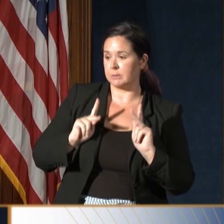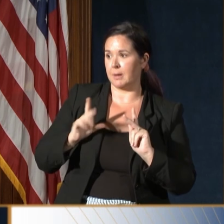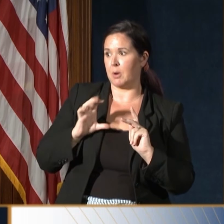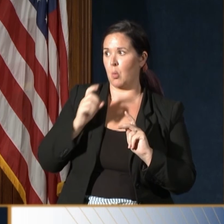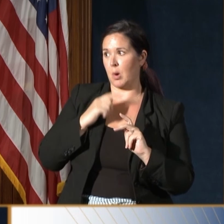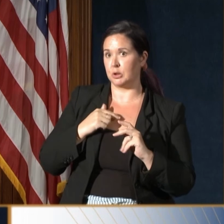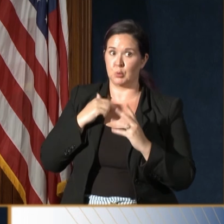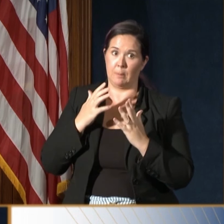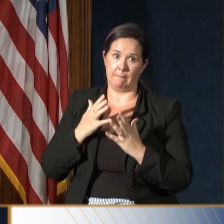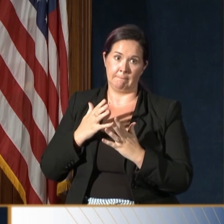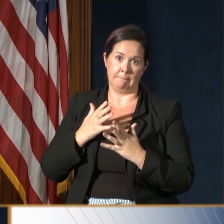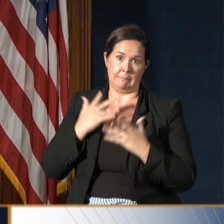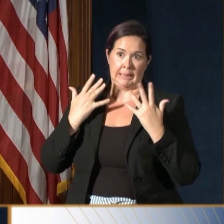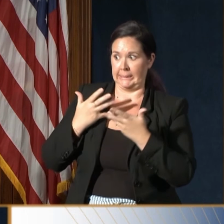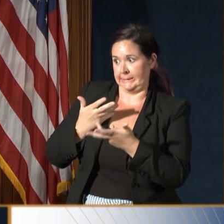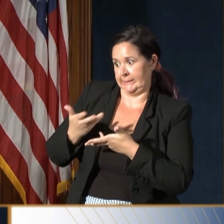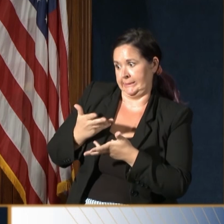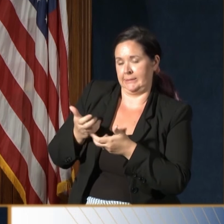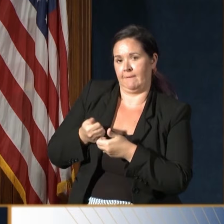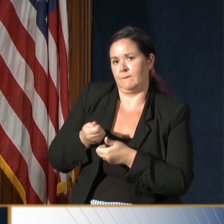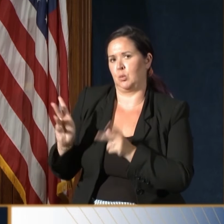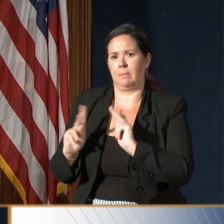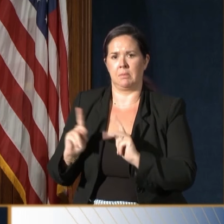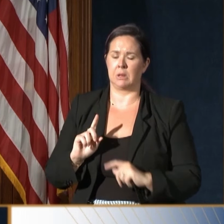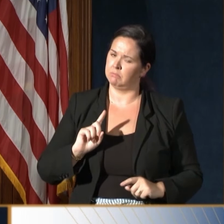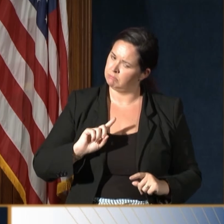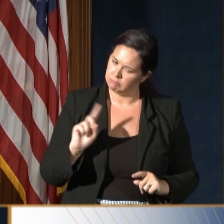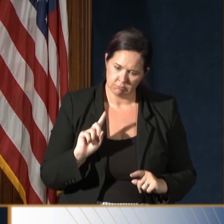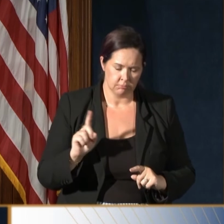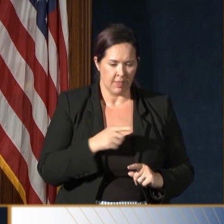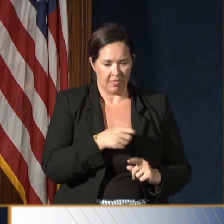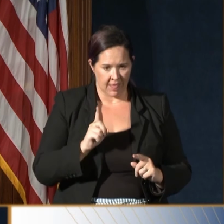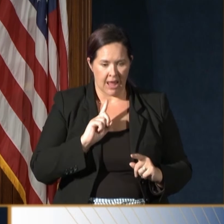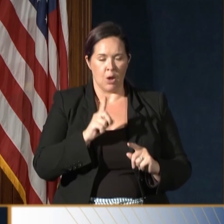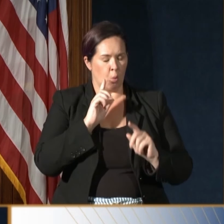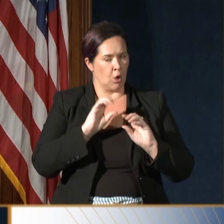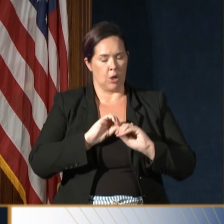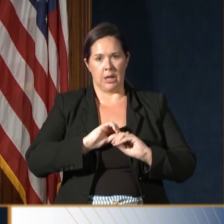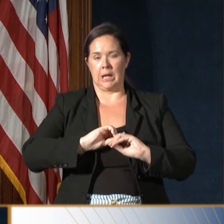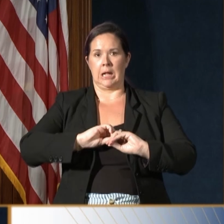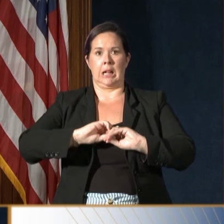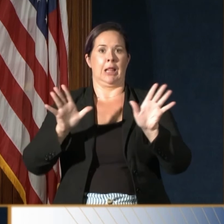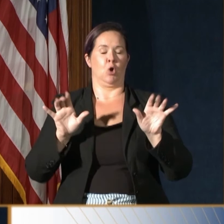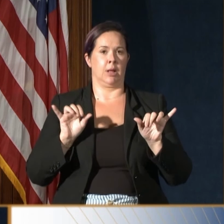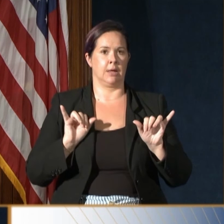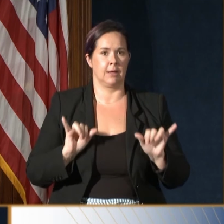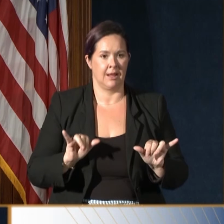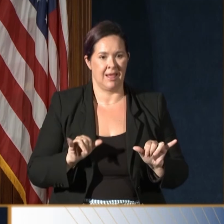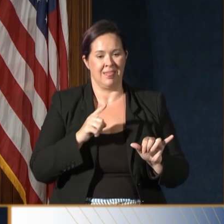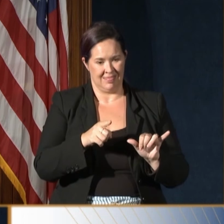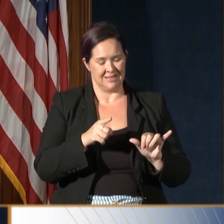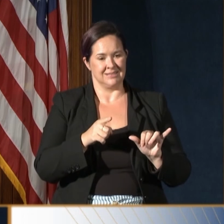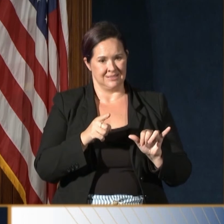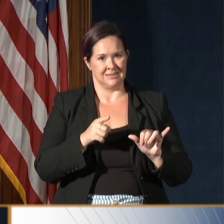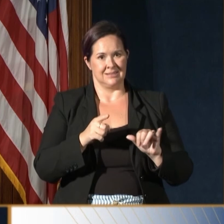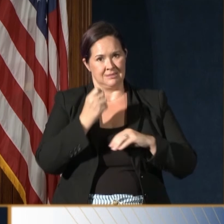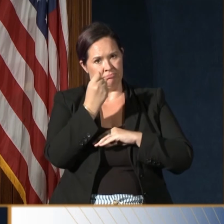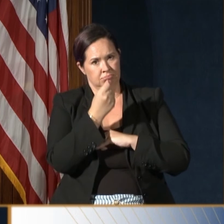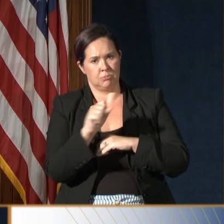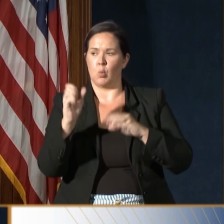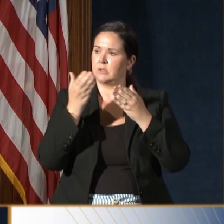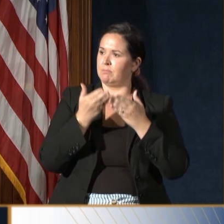some people. They were convicted of the fact that this was a broad-based,